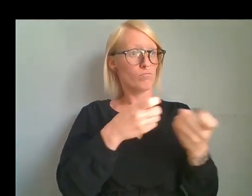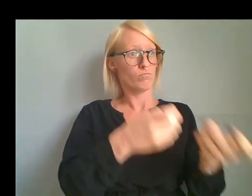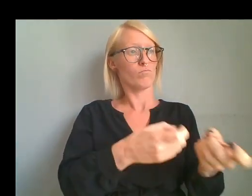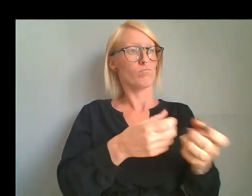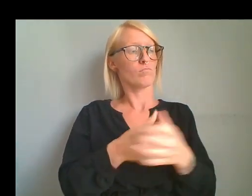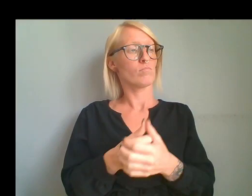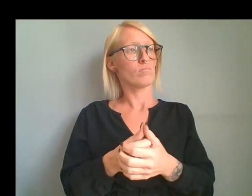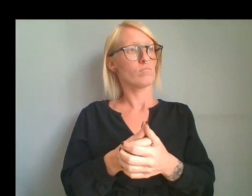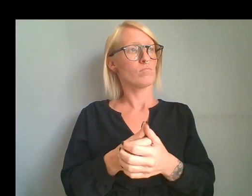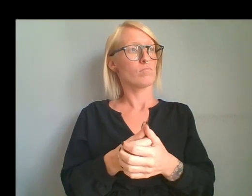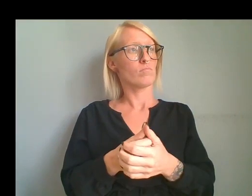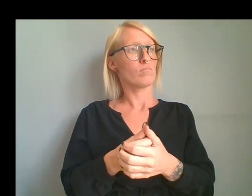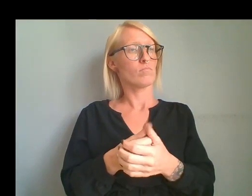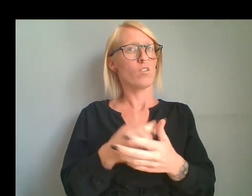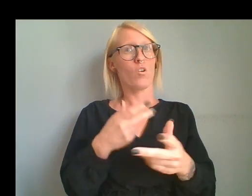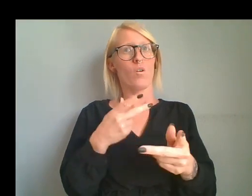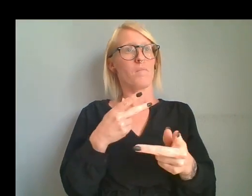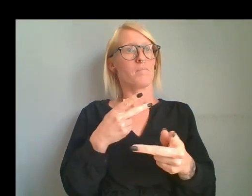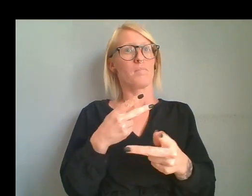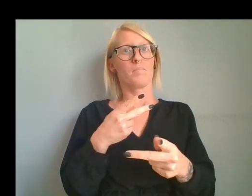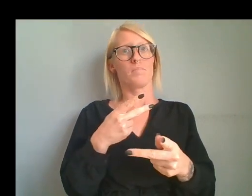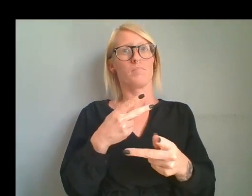you know, to buy a product, for example?